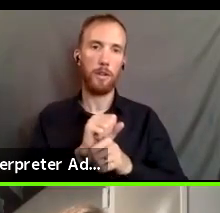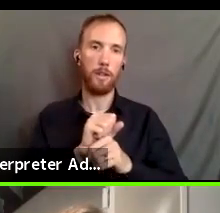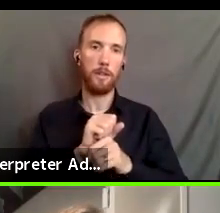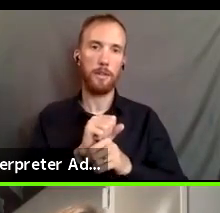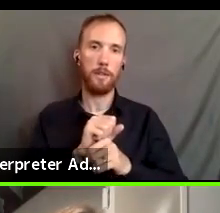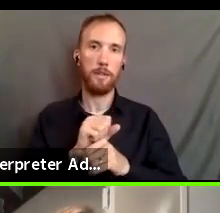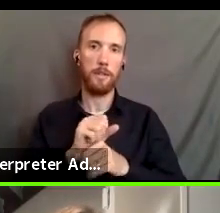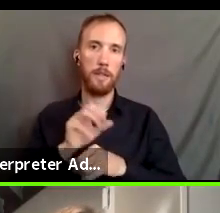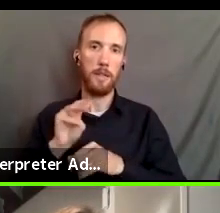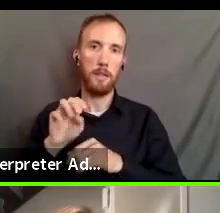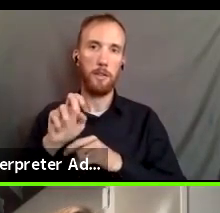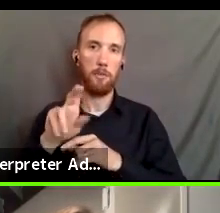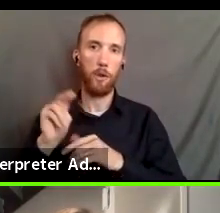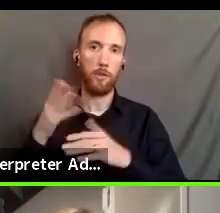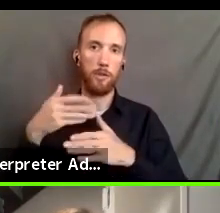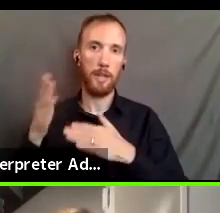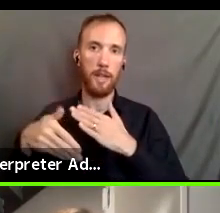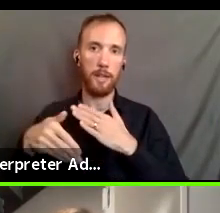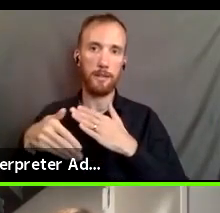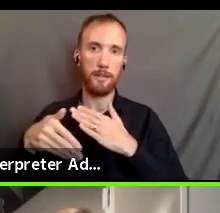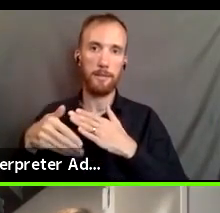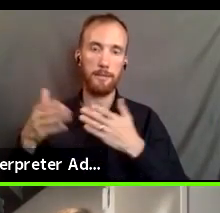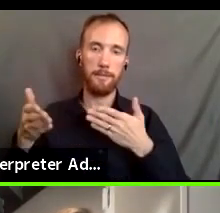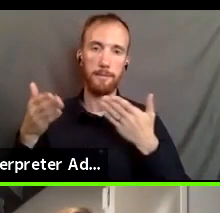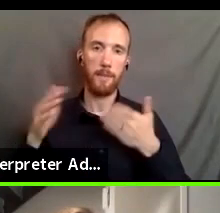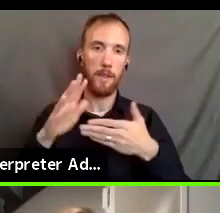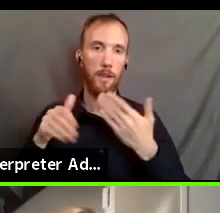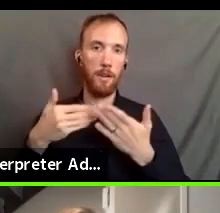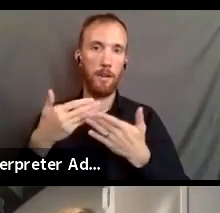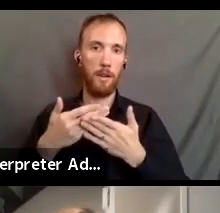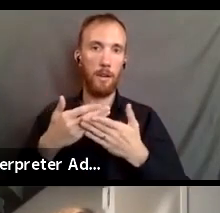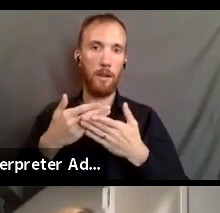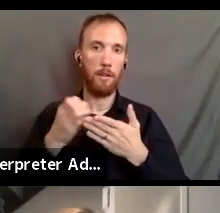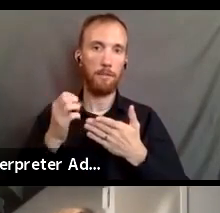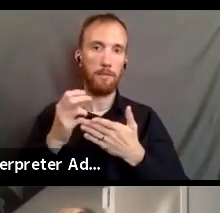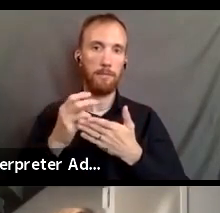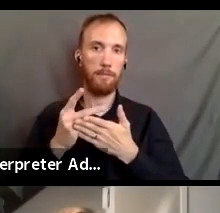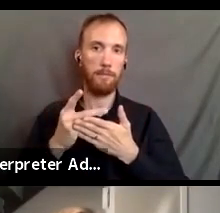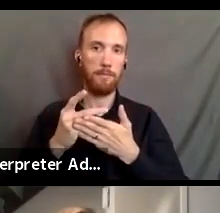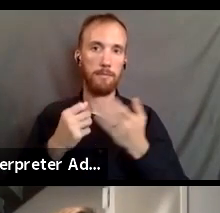moved on favor hi